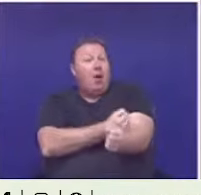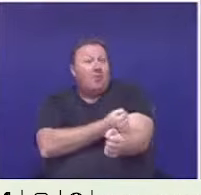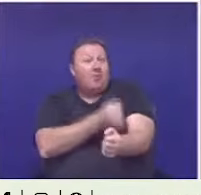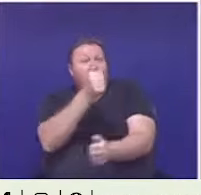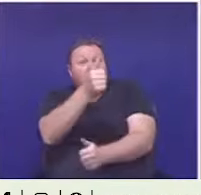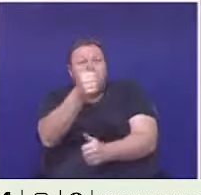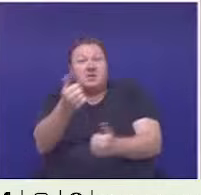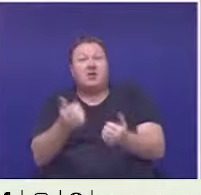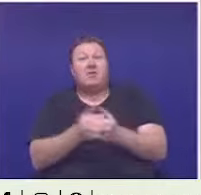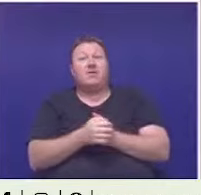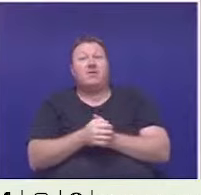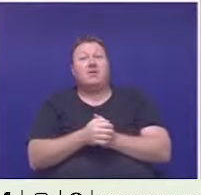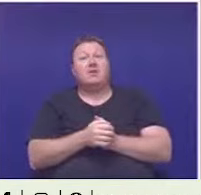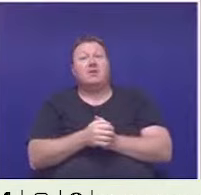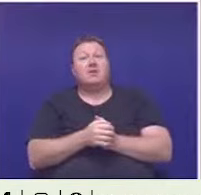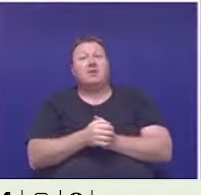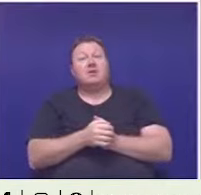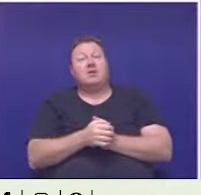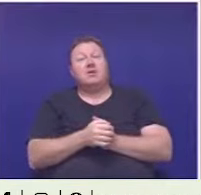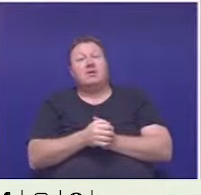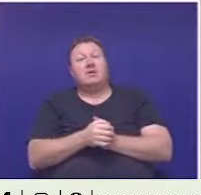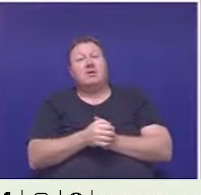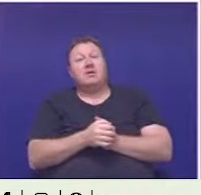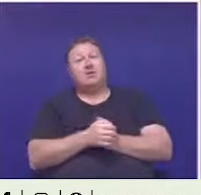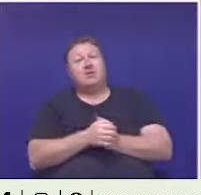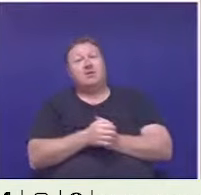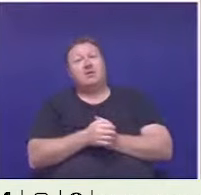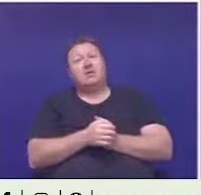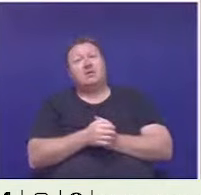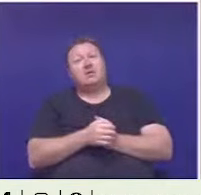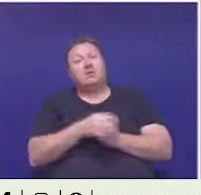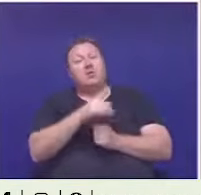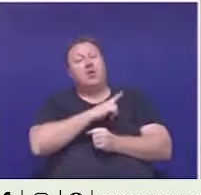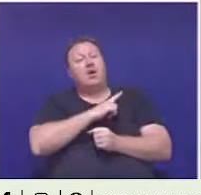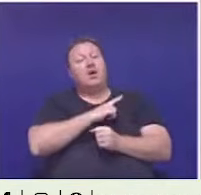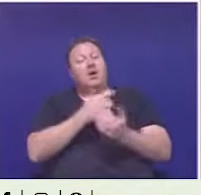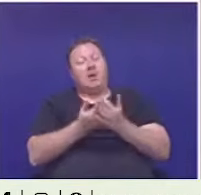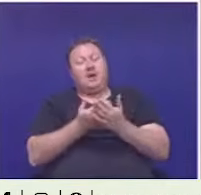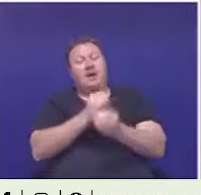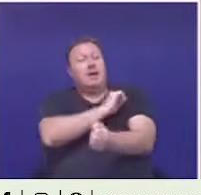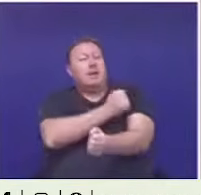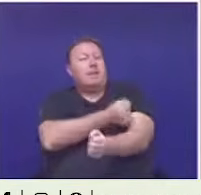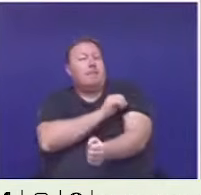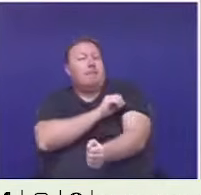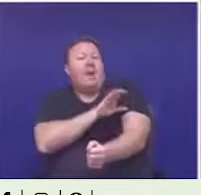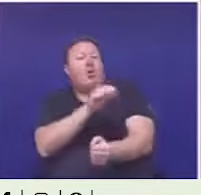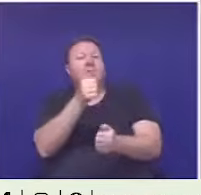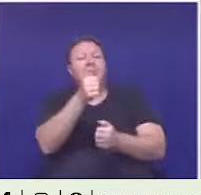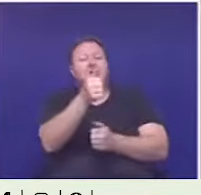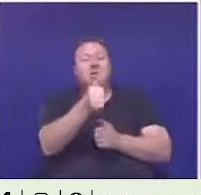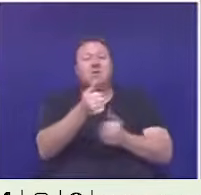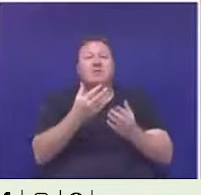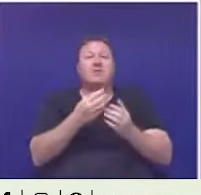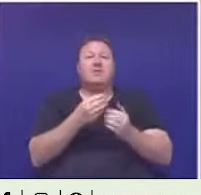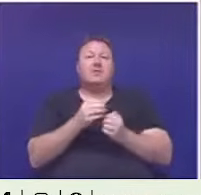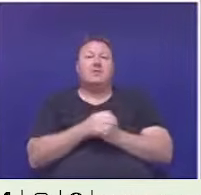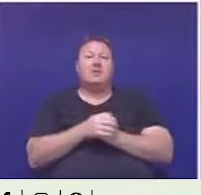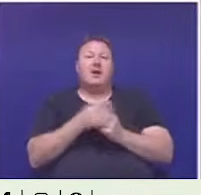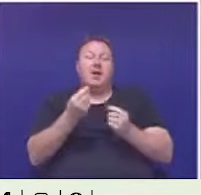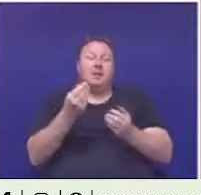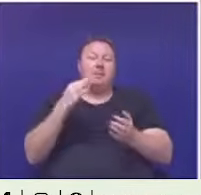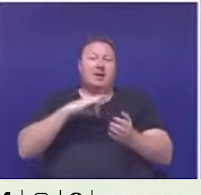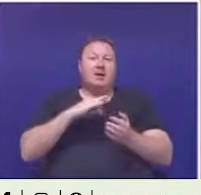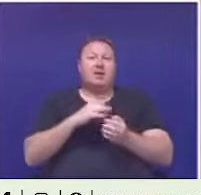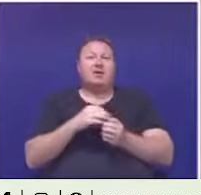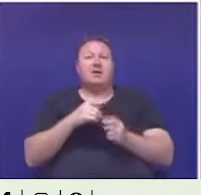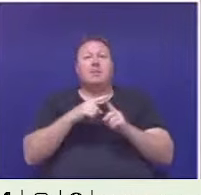themselves as a massive way of really empowering themselves and obviously remuneration. But what does it mean